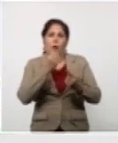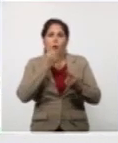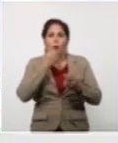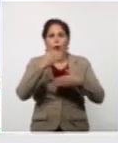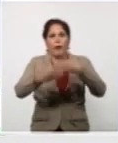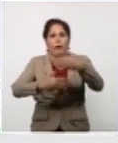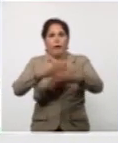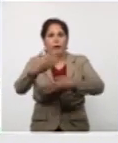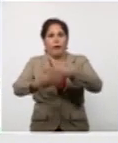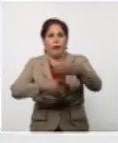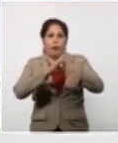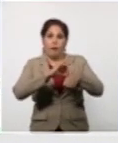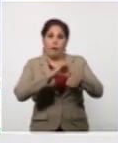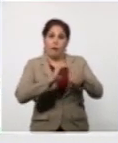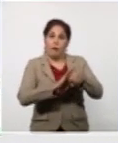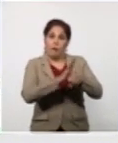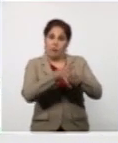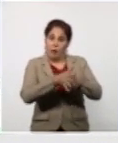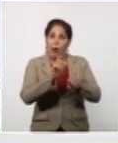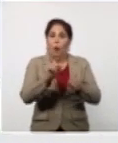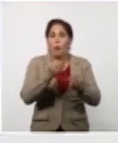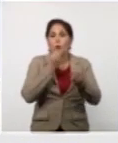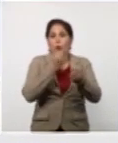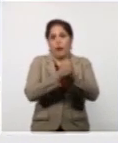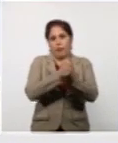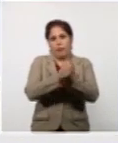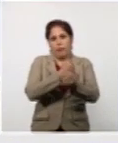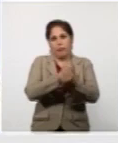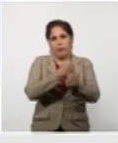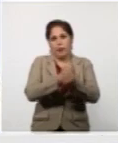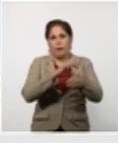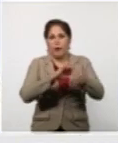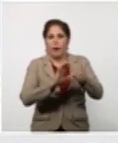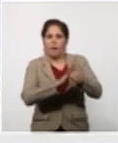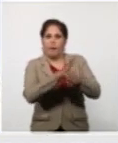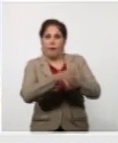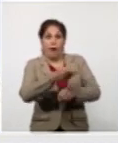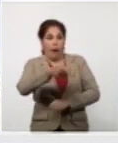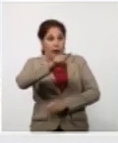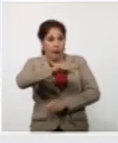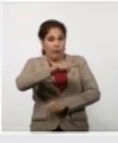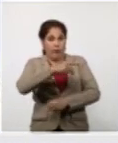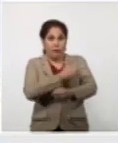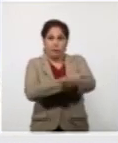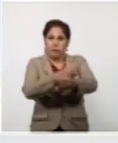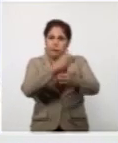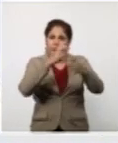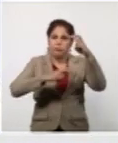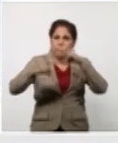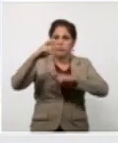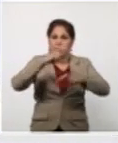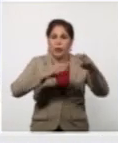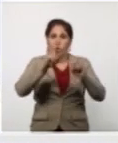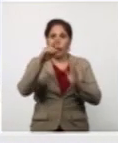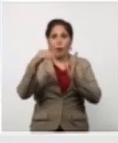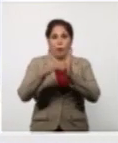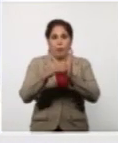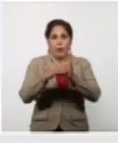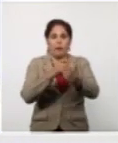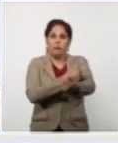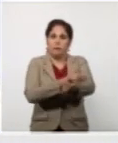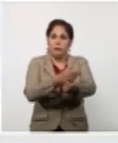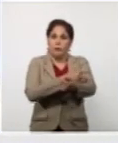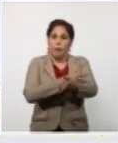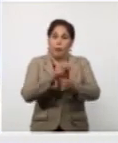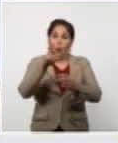being observed due to some epidemiological risk or because they are quarantined after being discharged. Yesterday,